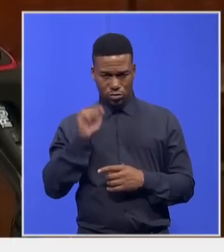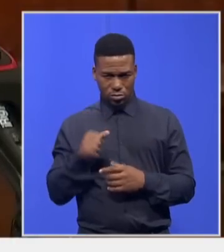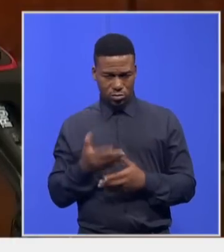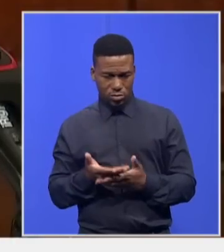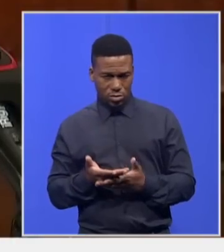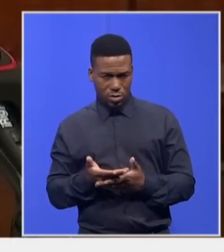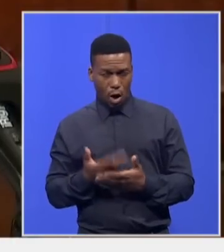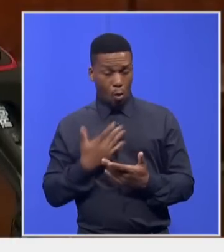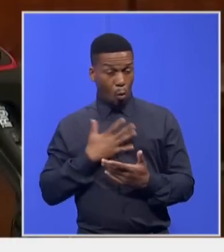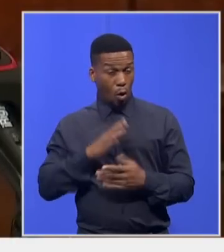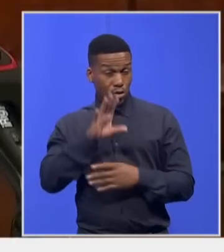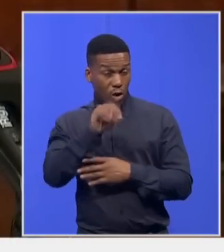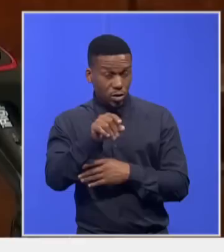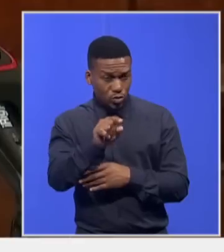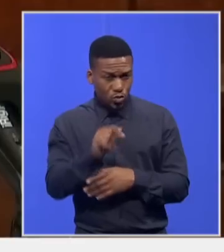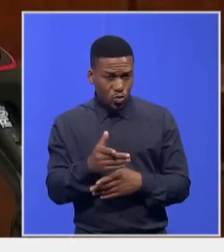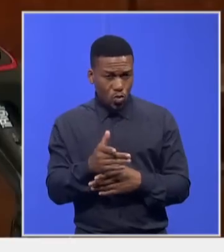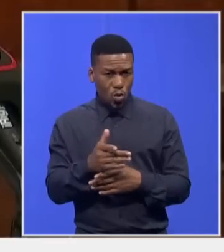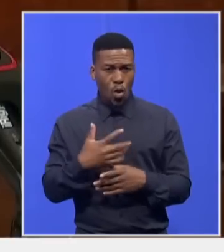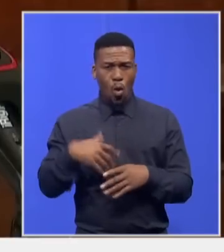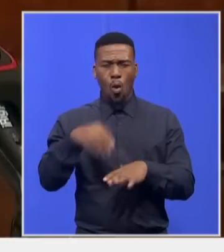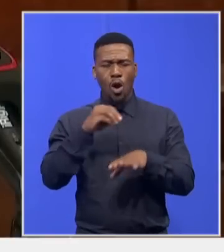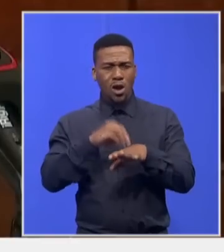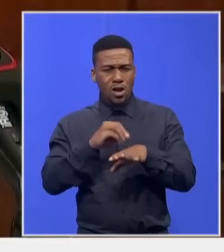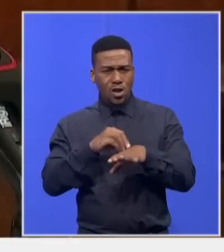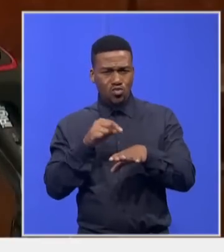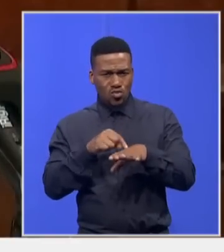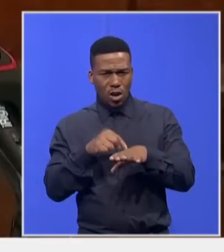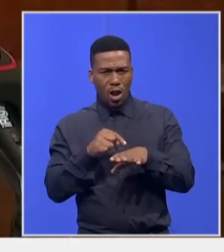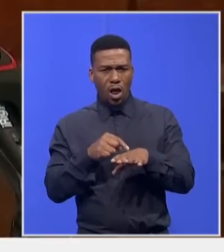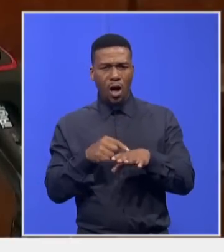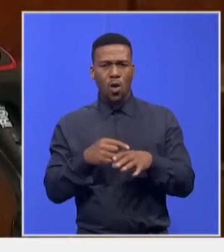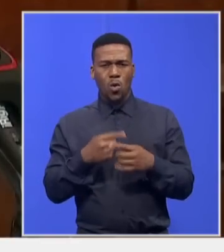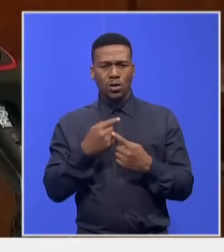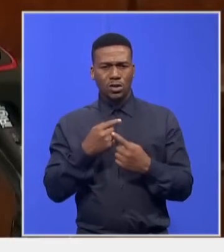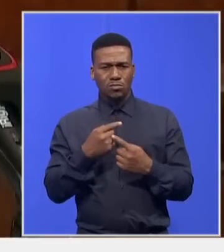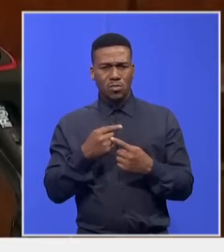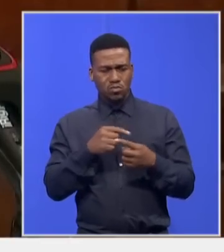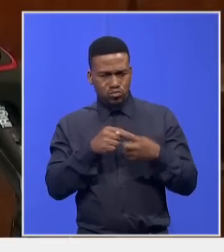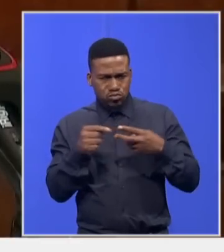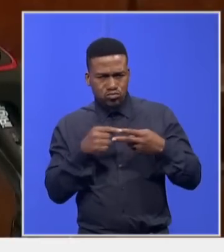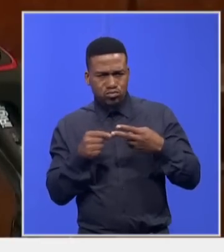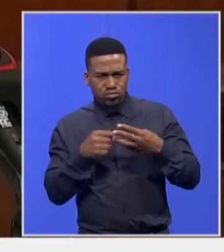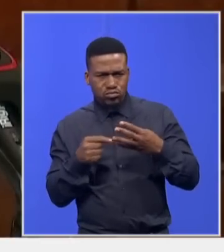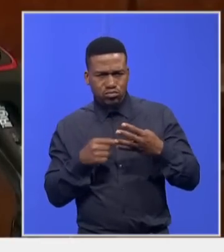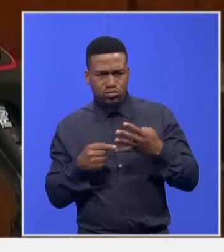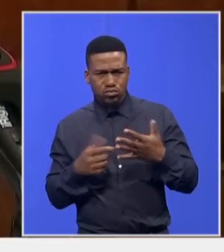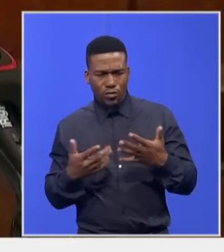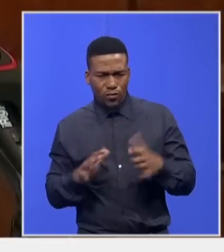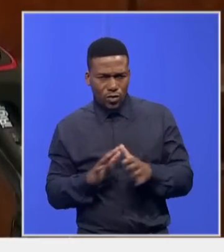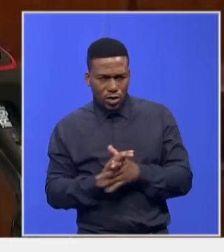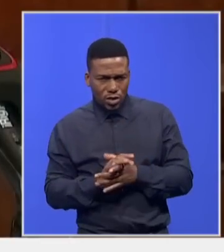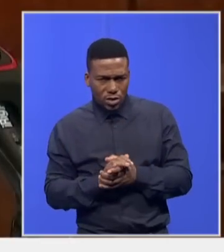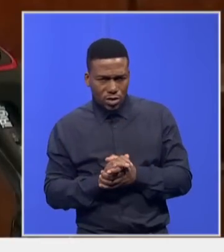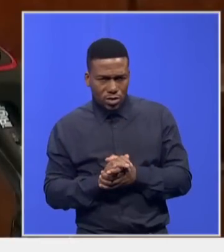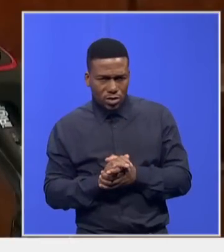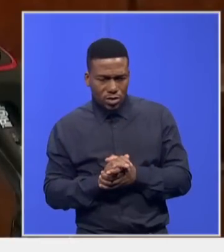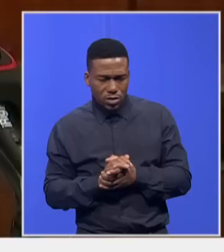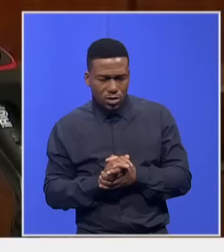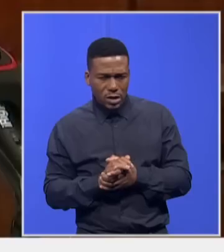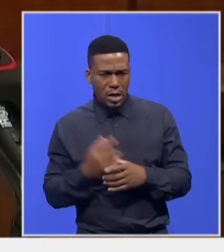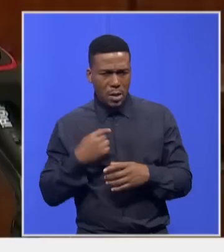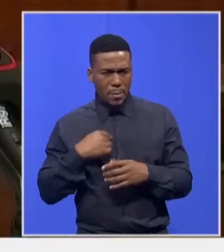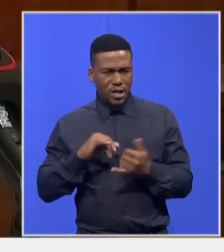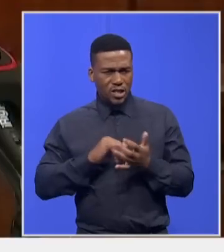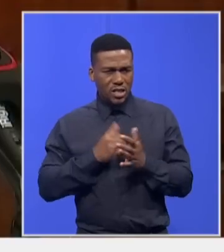issues that you've raised, forecast look like for winter? You said that you would tell us, so I'm just wondering what that